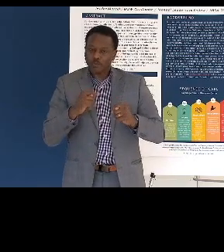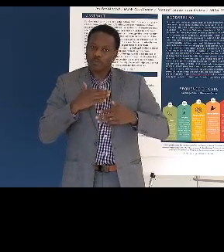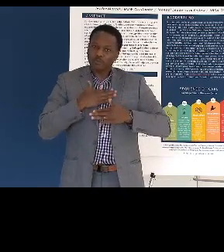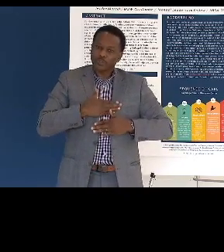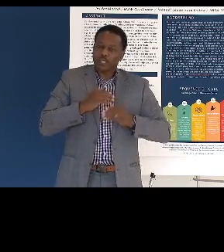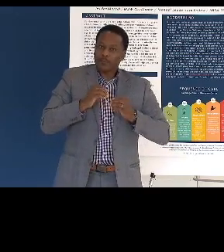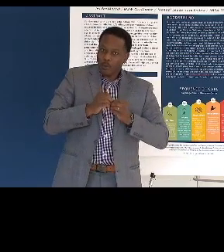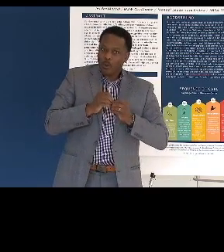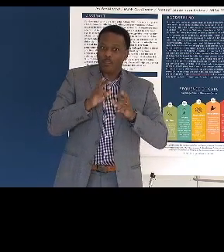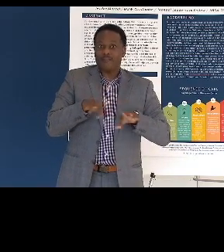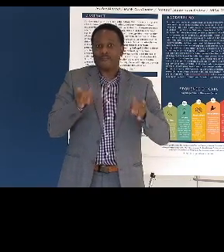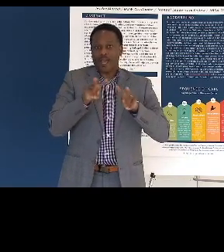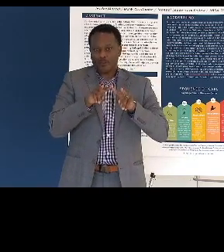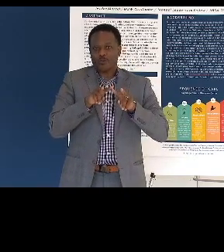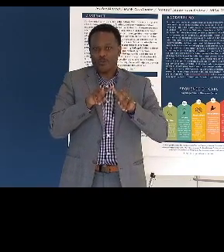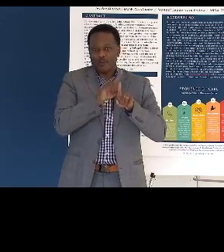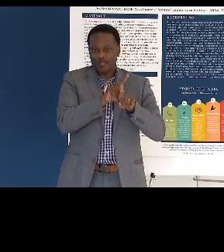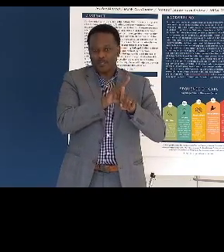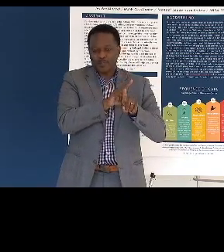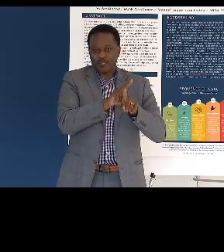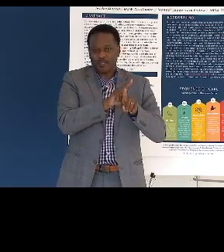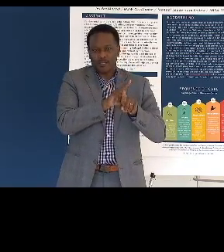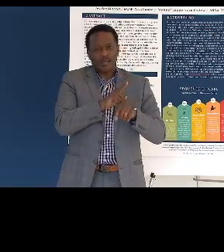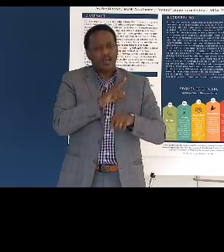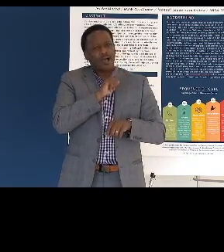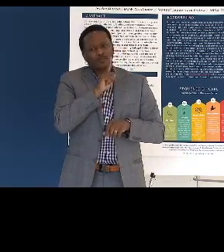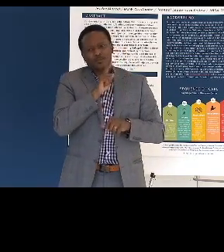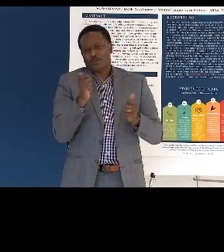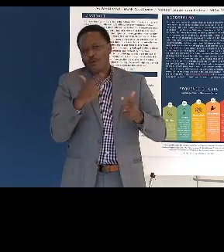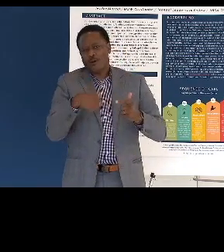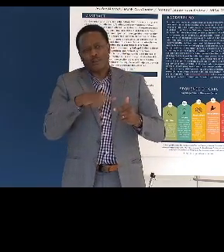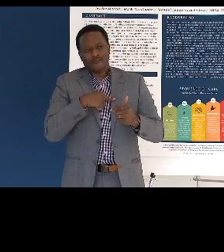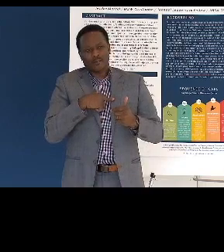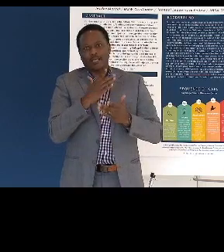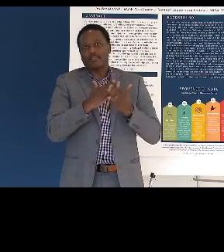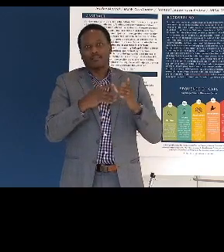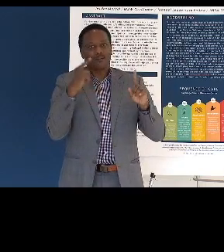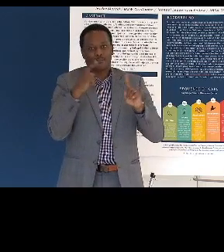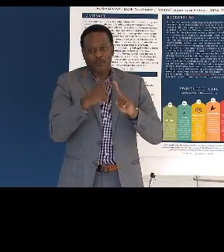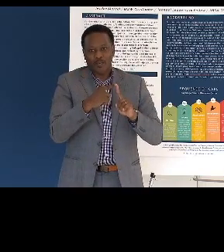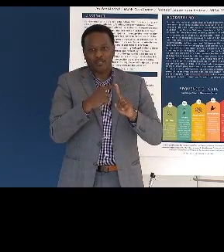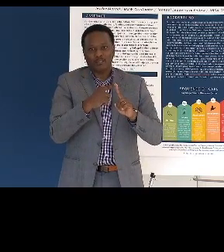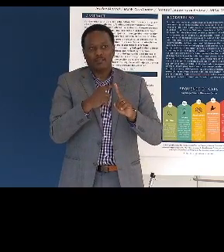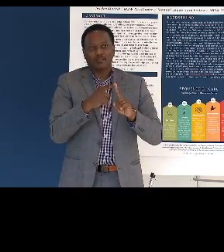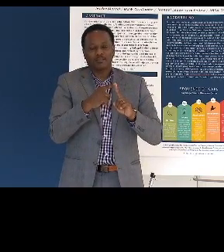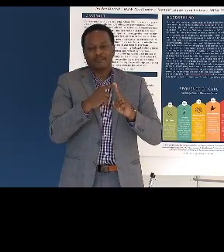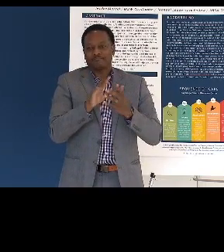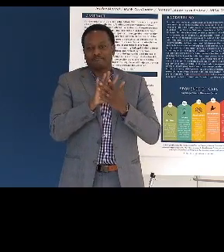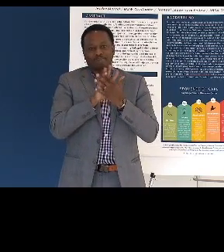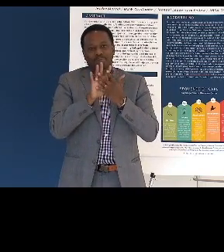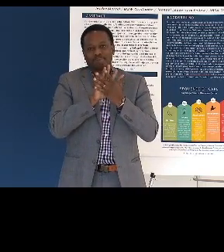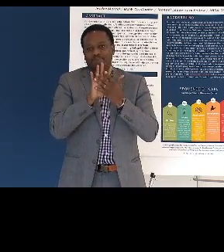mentoring, and I'm sure that we have all, at some point, benefited from the support of a trusted mentor.